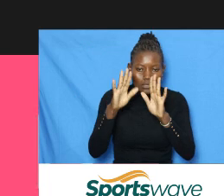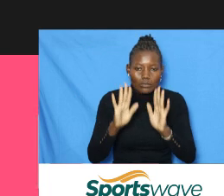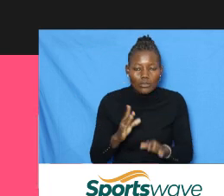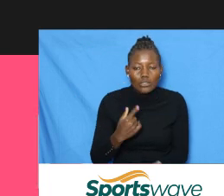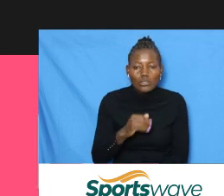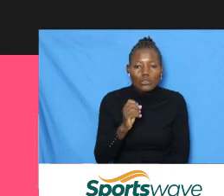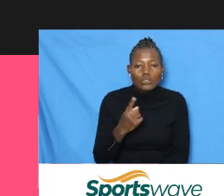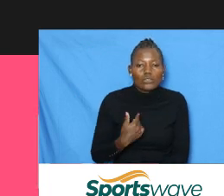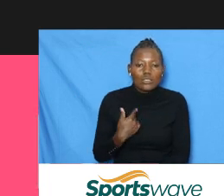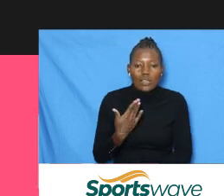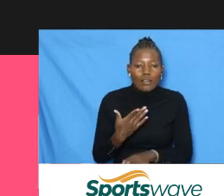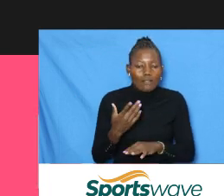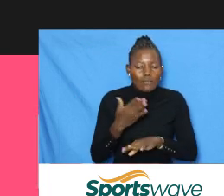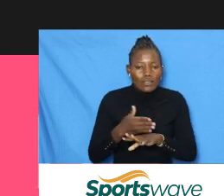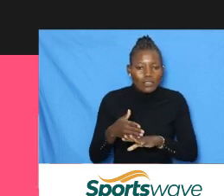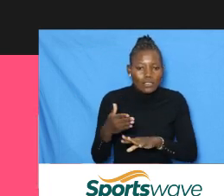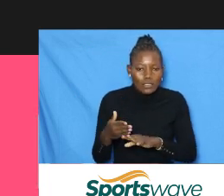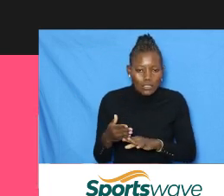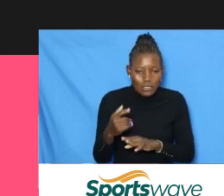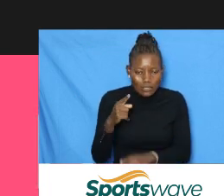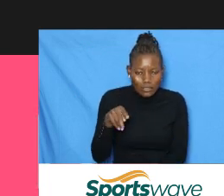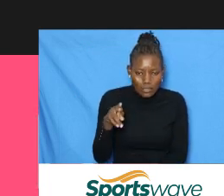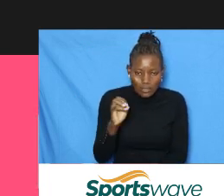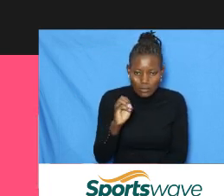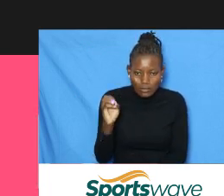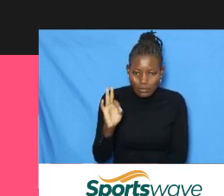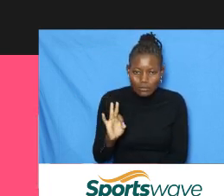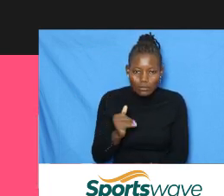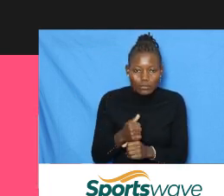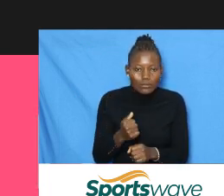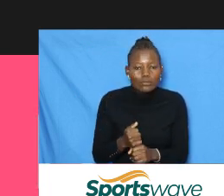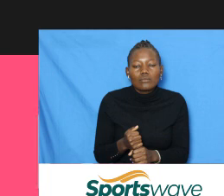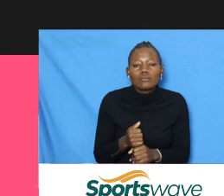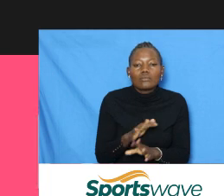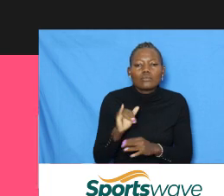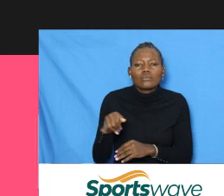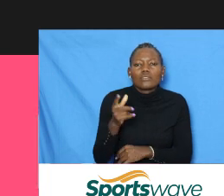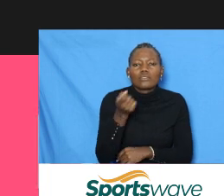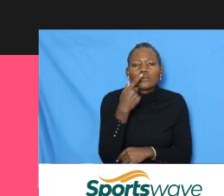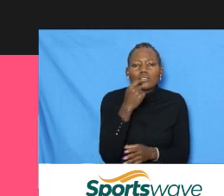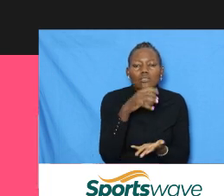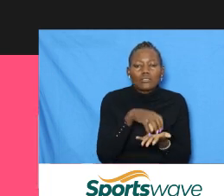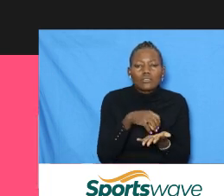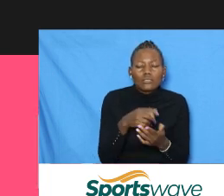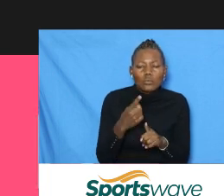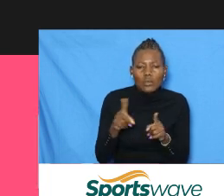have injury profiling done as part of your player profiling. So it's not just medical conditions, but also you want to look at the